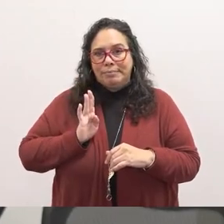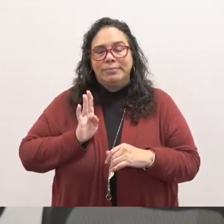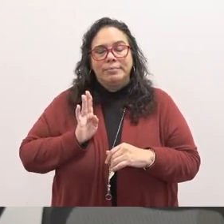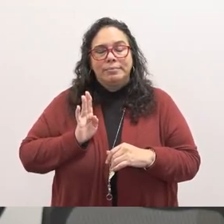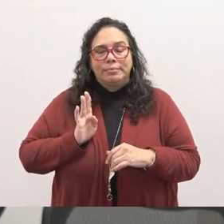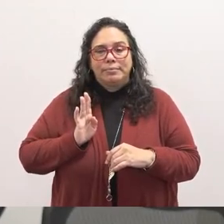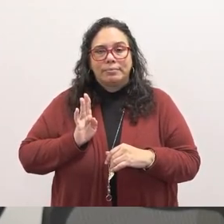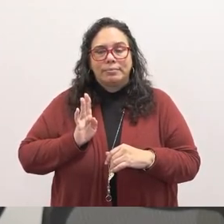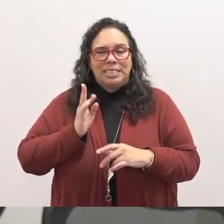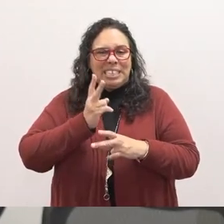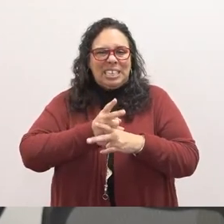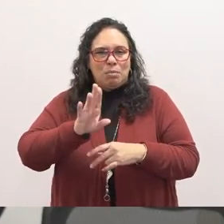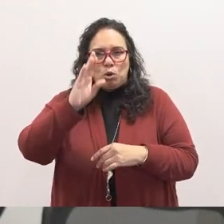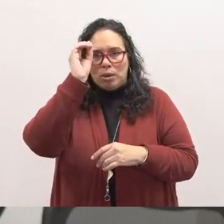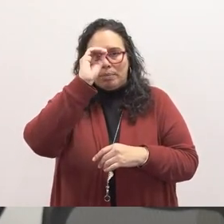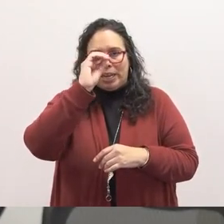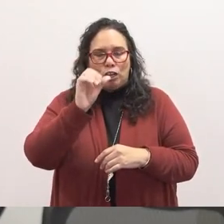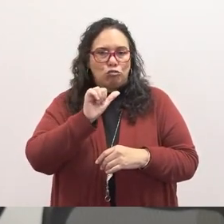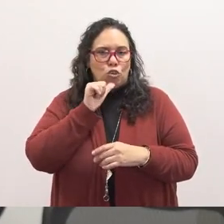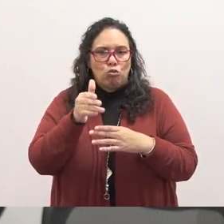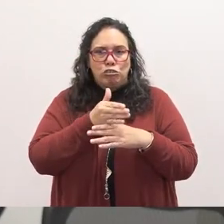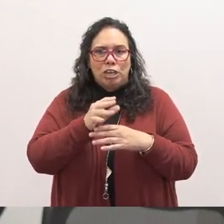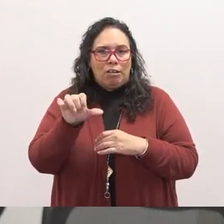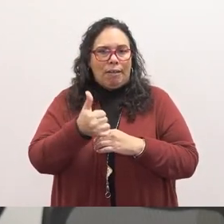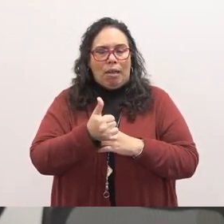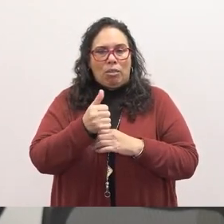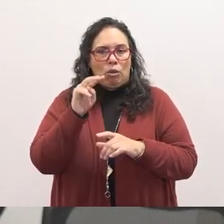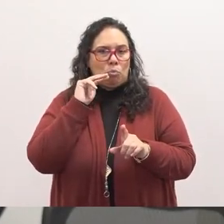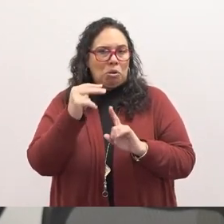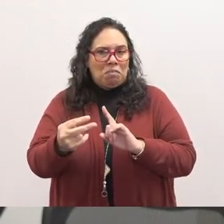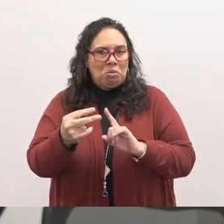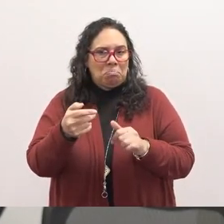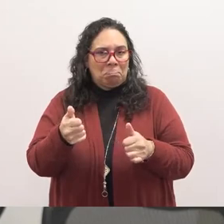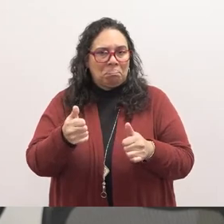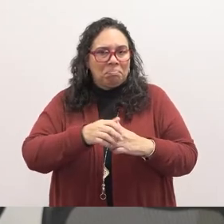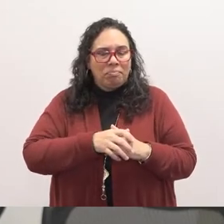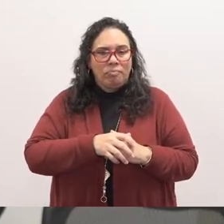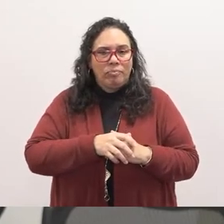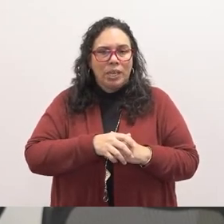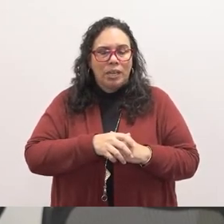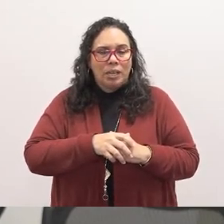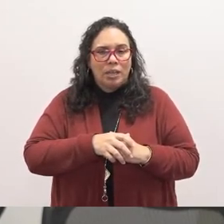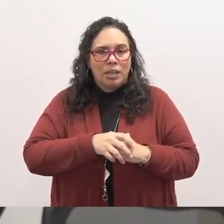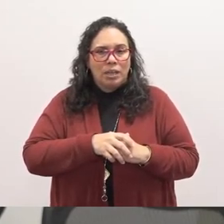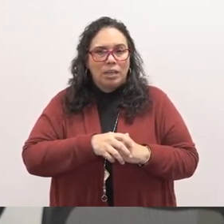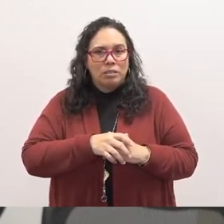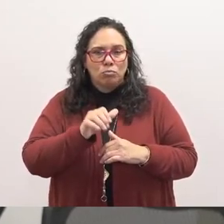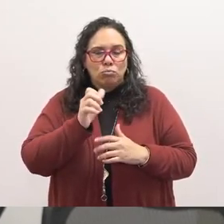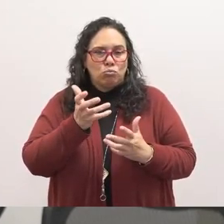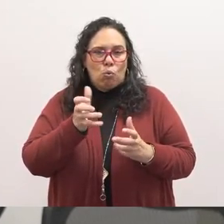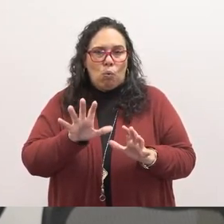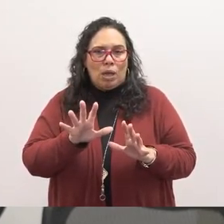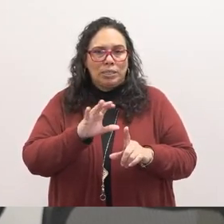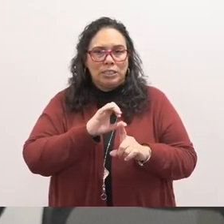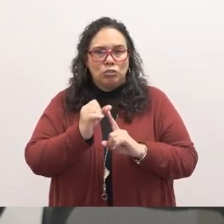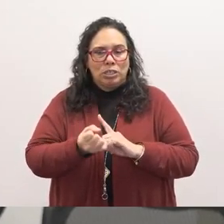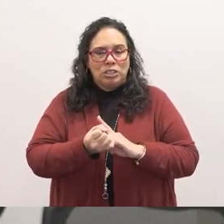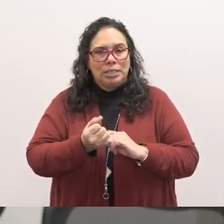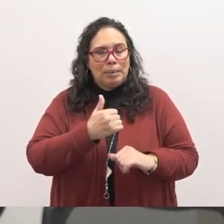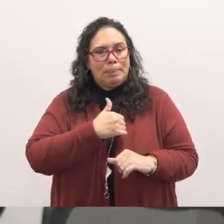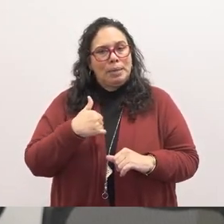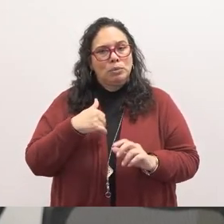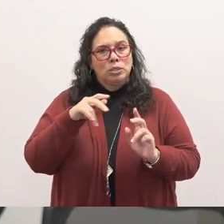opinions and not share other points of views, then you're okay. But you do not want to have a situation where members of the